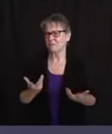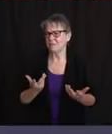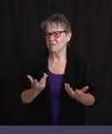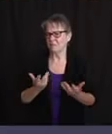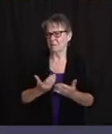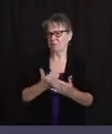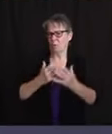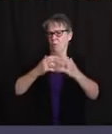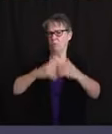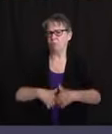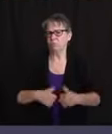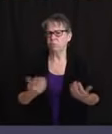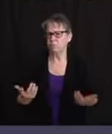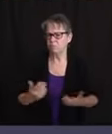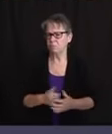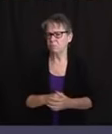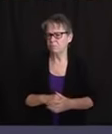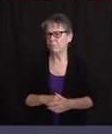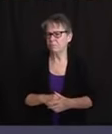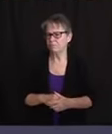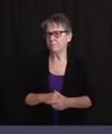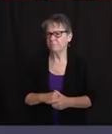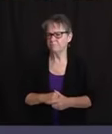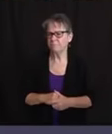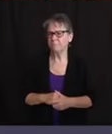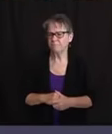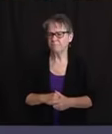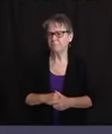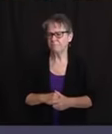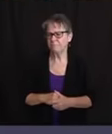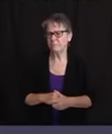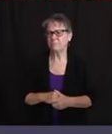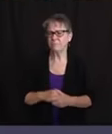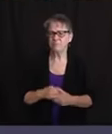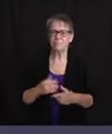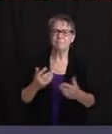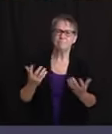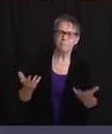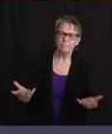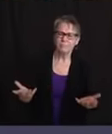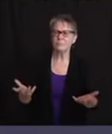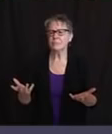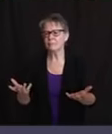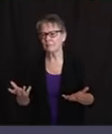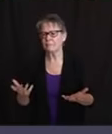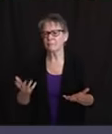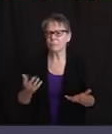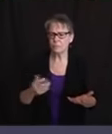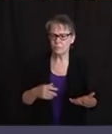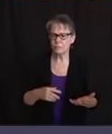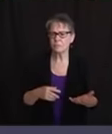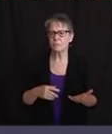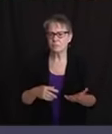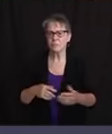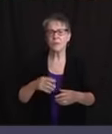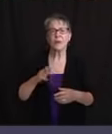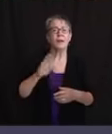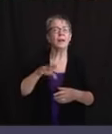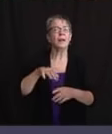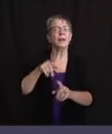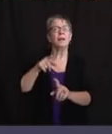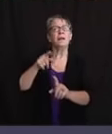Hudson Turnpike extension. When folks see the specifics of what this means, I think they